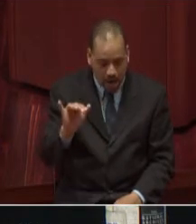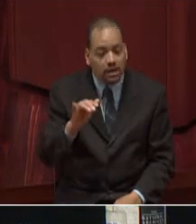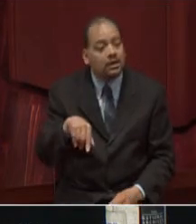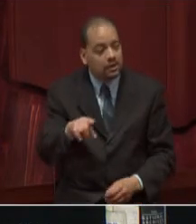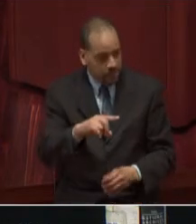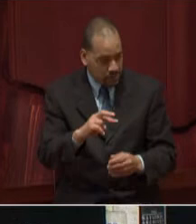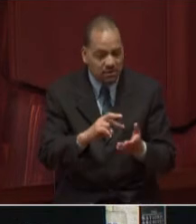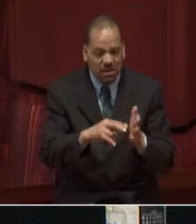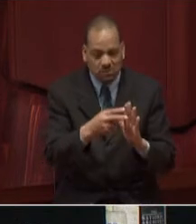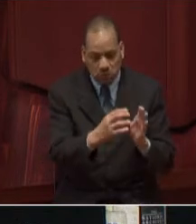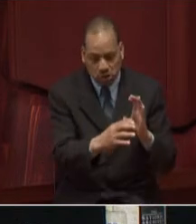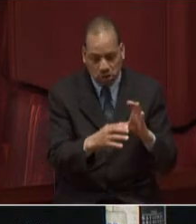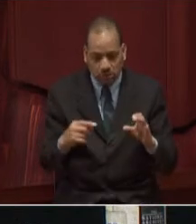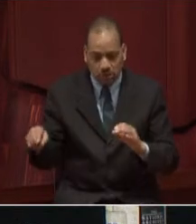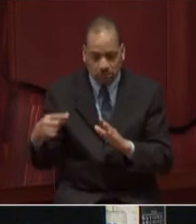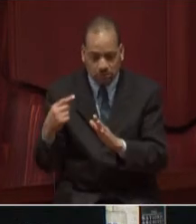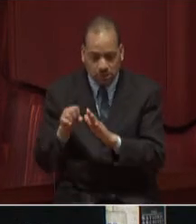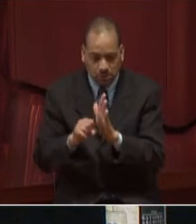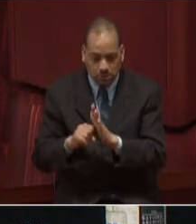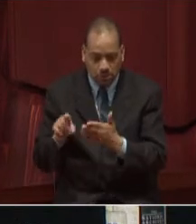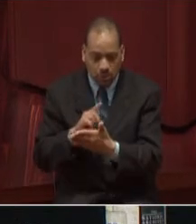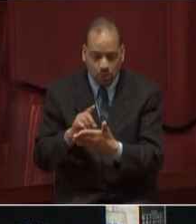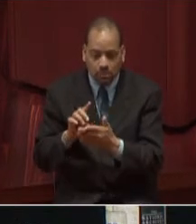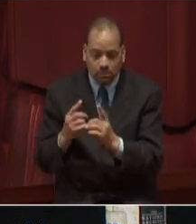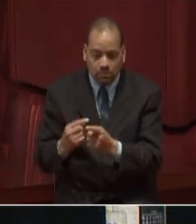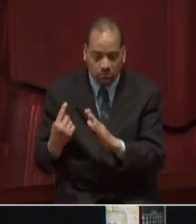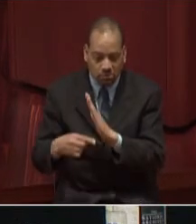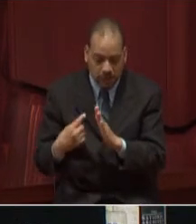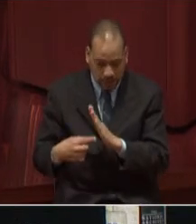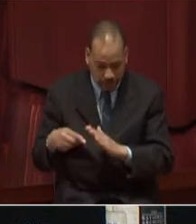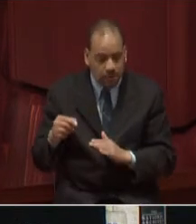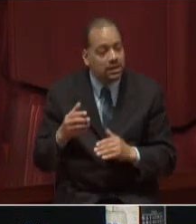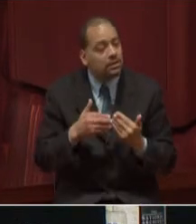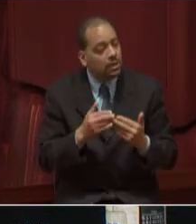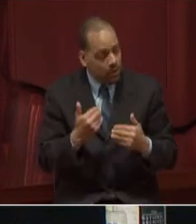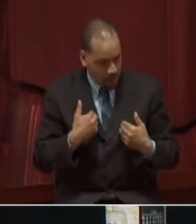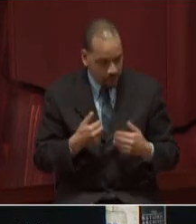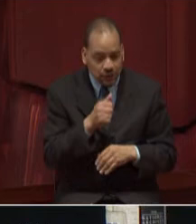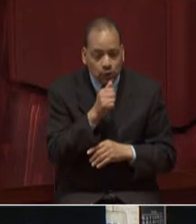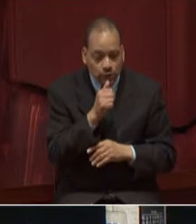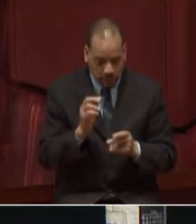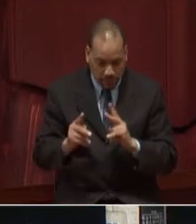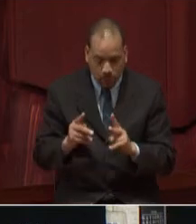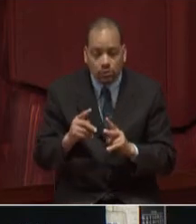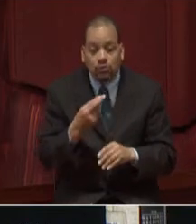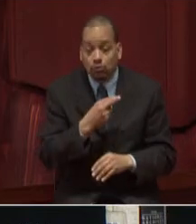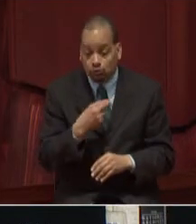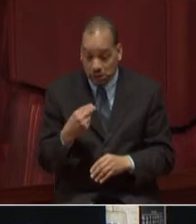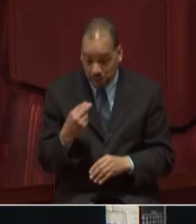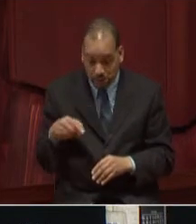Paris, it's just propaganda barrages from both sides. So you needed secrecy to have real candor and people to take risks. The danger